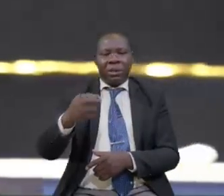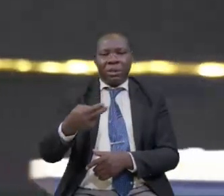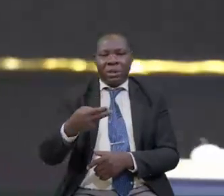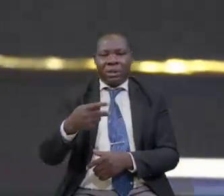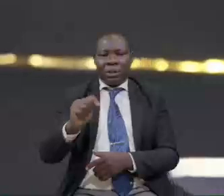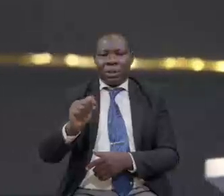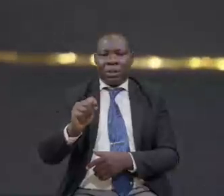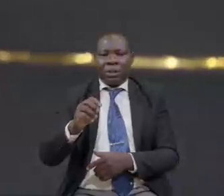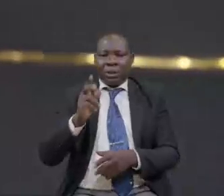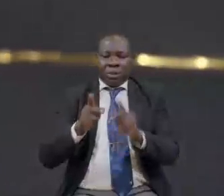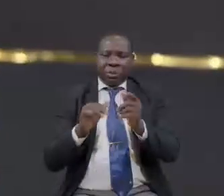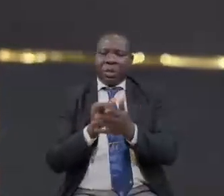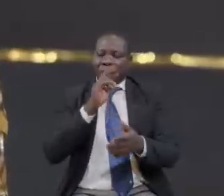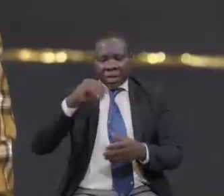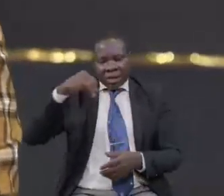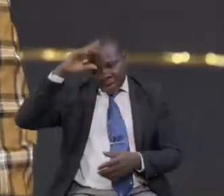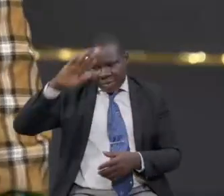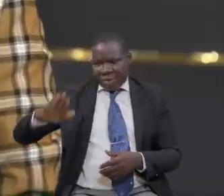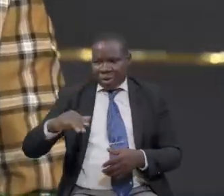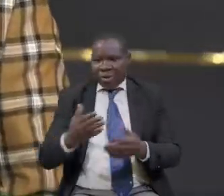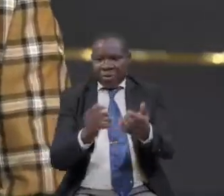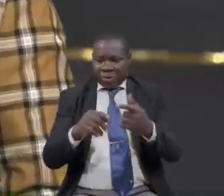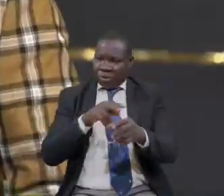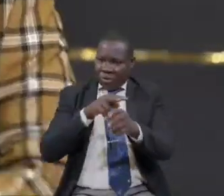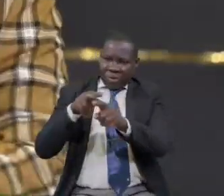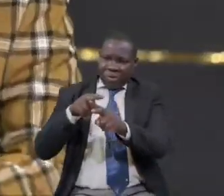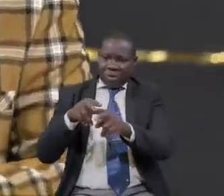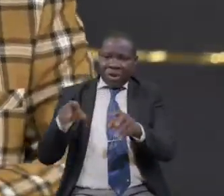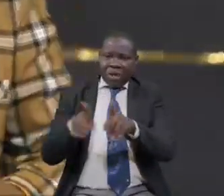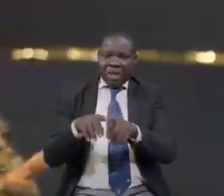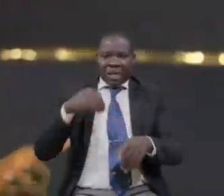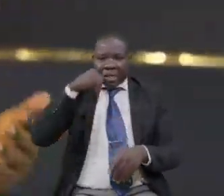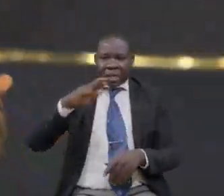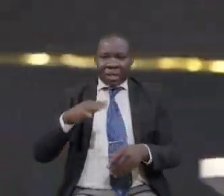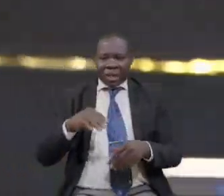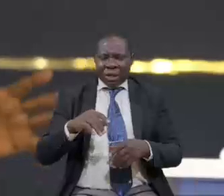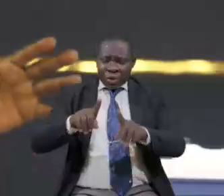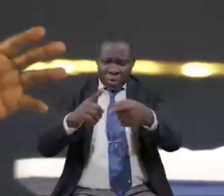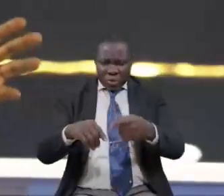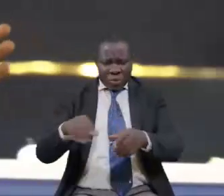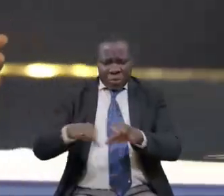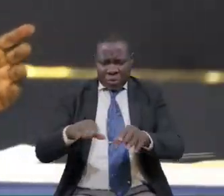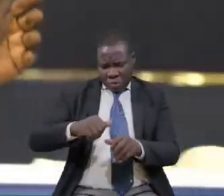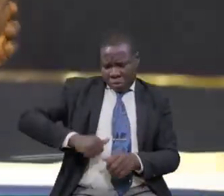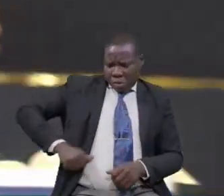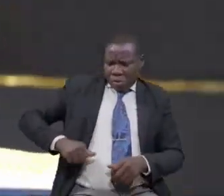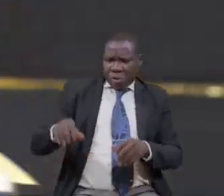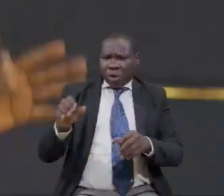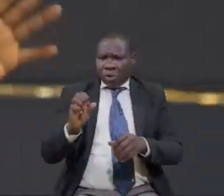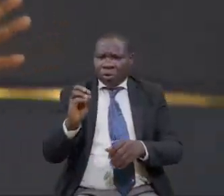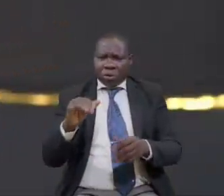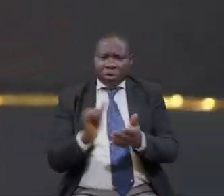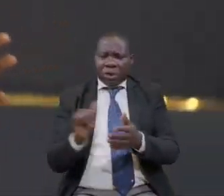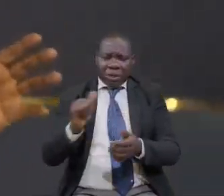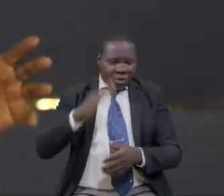like a girl. They even want to go and do some operations so that they will feel like a girl and